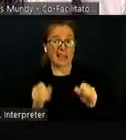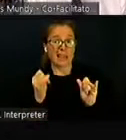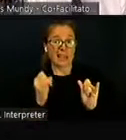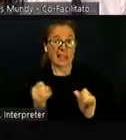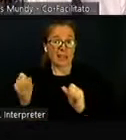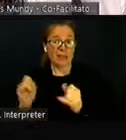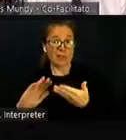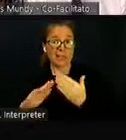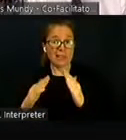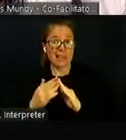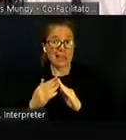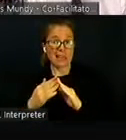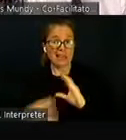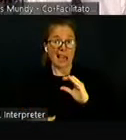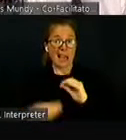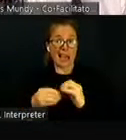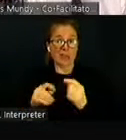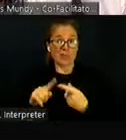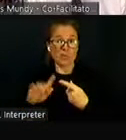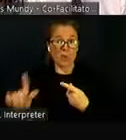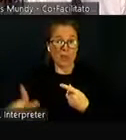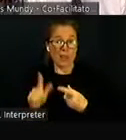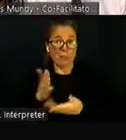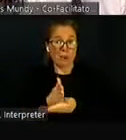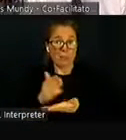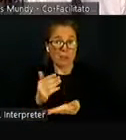to the library budget?